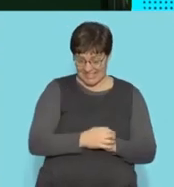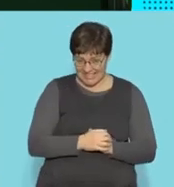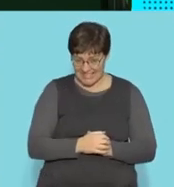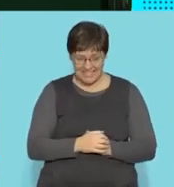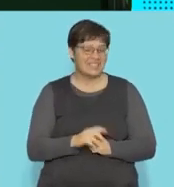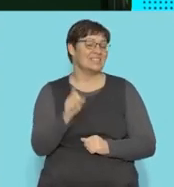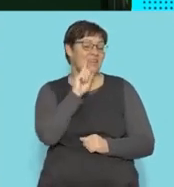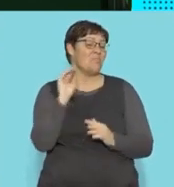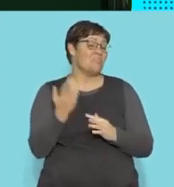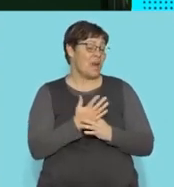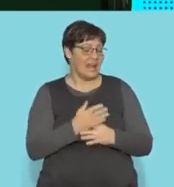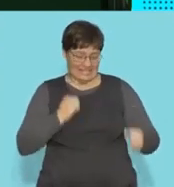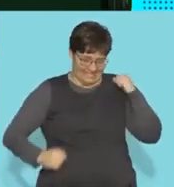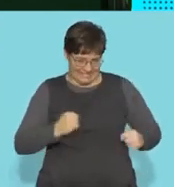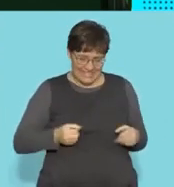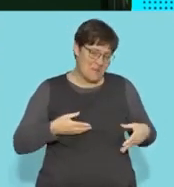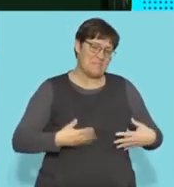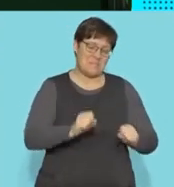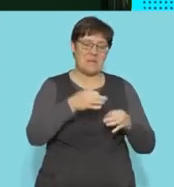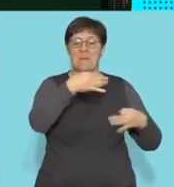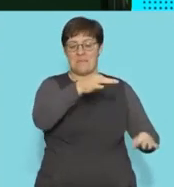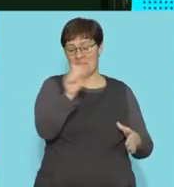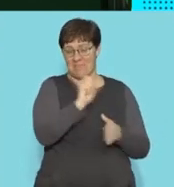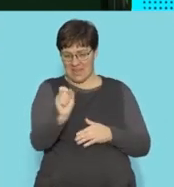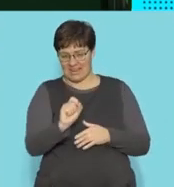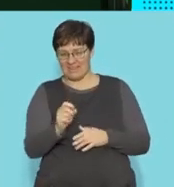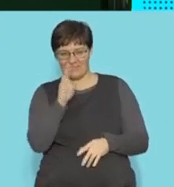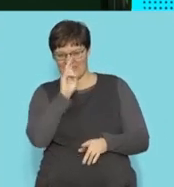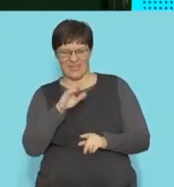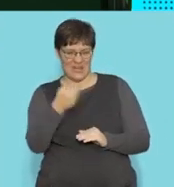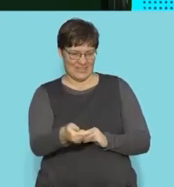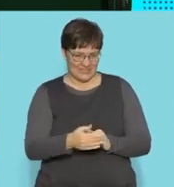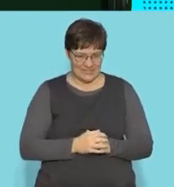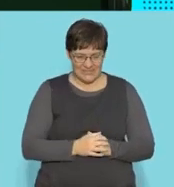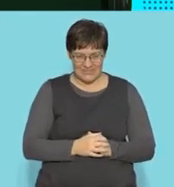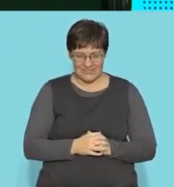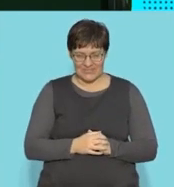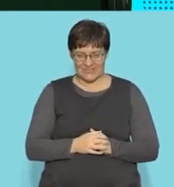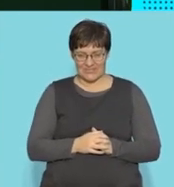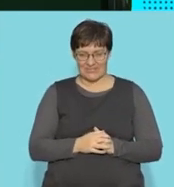So during this break, run and get some pen and paper, and I'll see you in a bit.